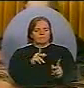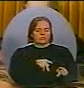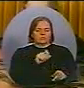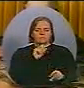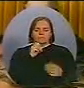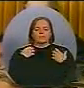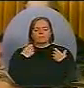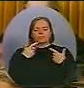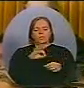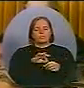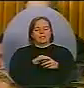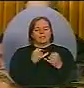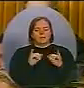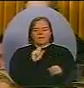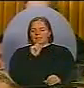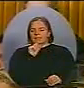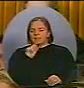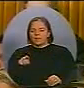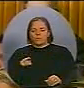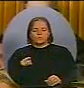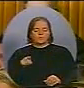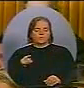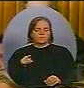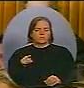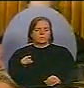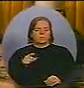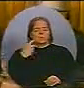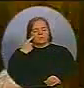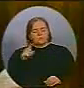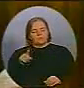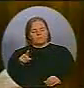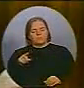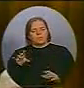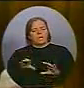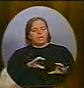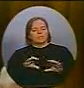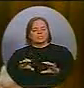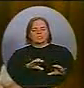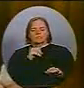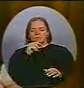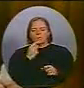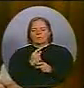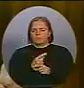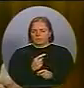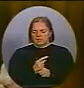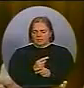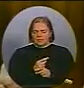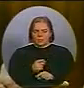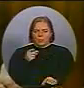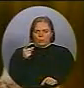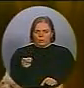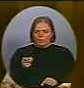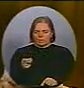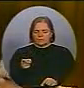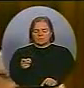for inappropriate behavior. He's the one that did it. He's the one that stands in the House and grandstands so regularly, putting himself on the